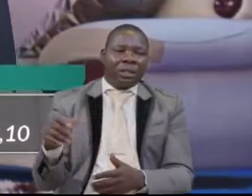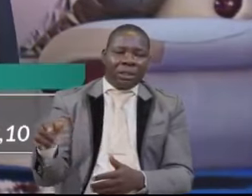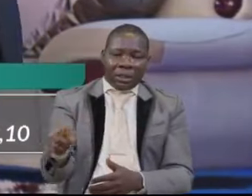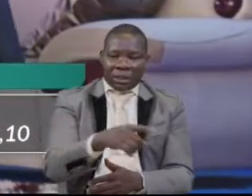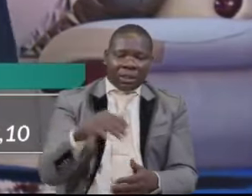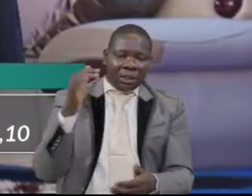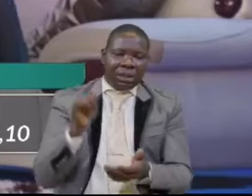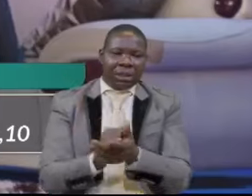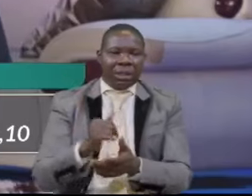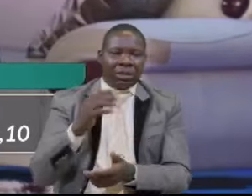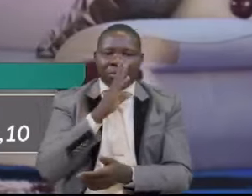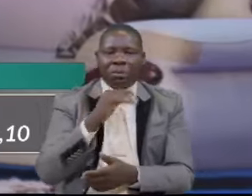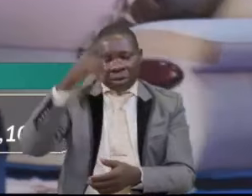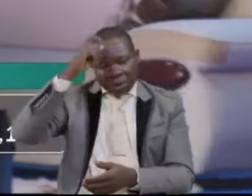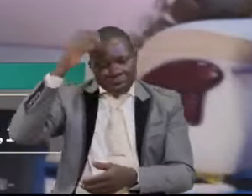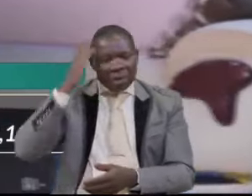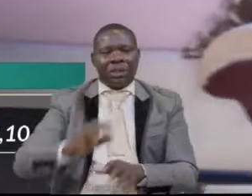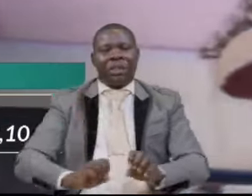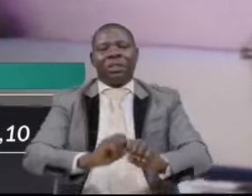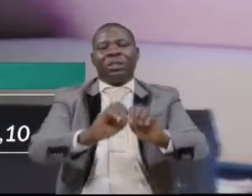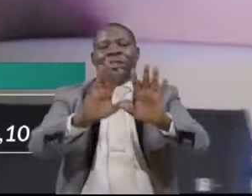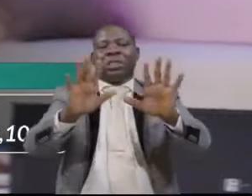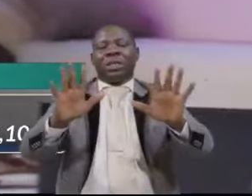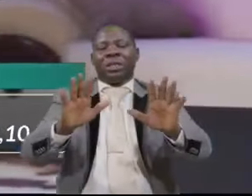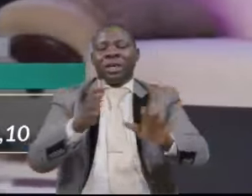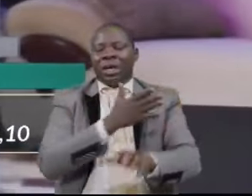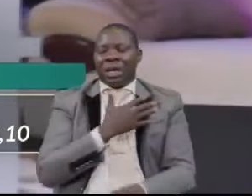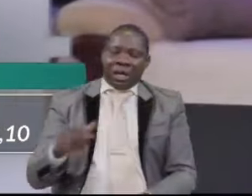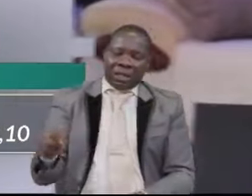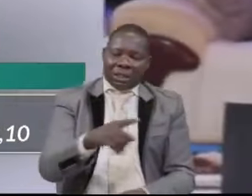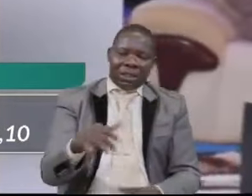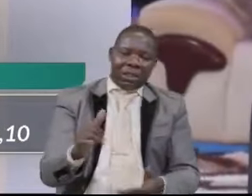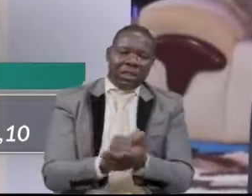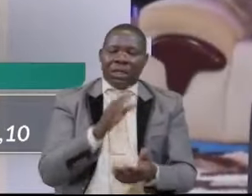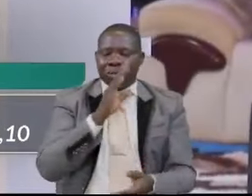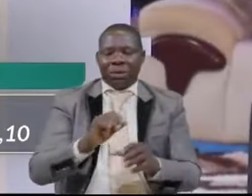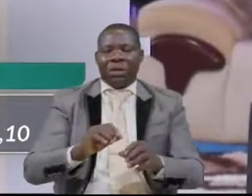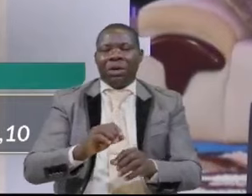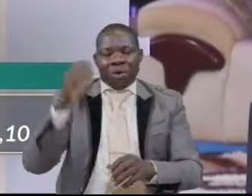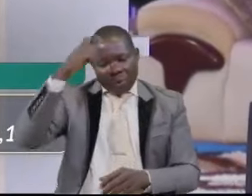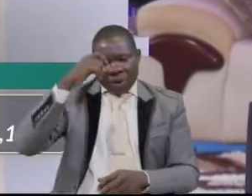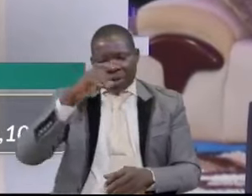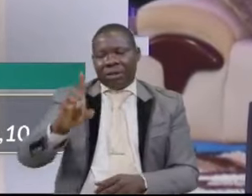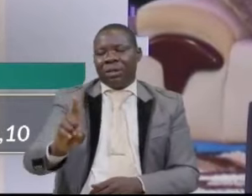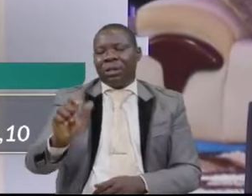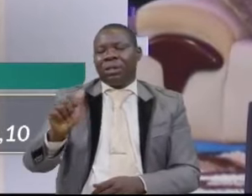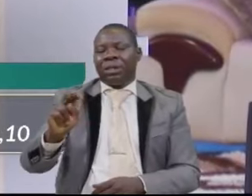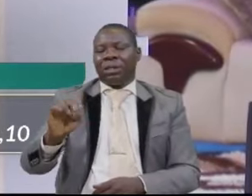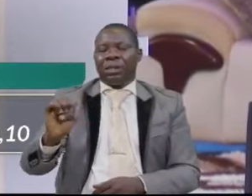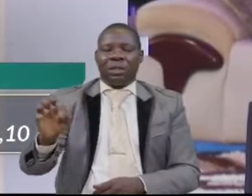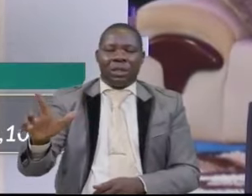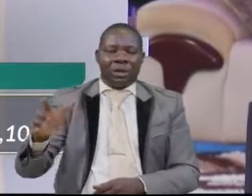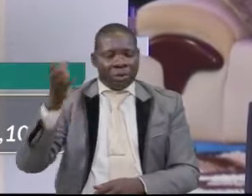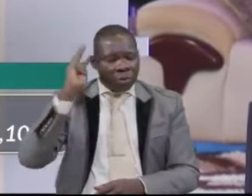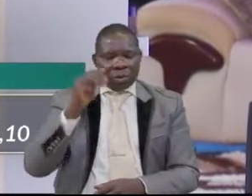shine. And they that be wise. Daniel was wise. He was wise. When he